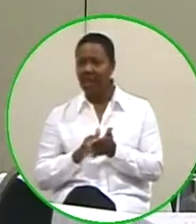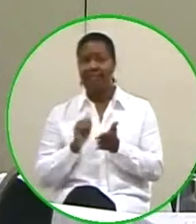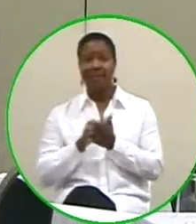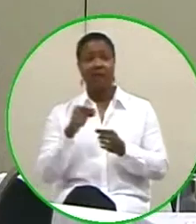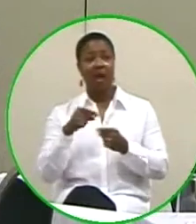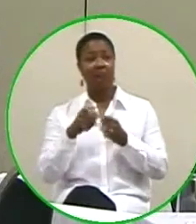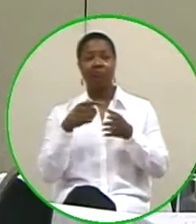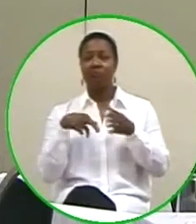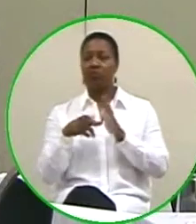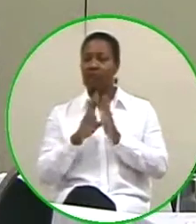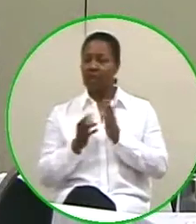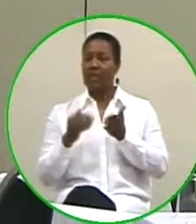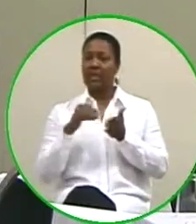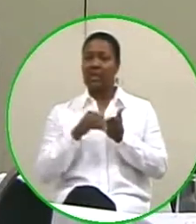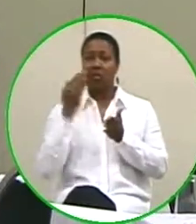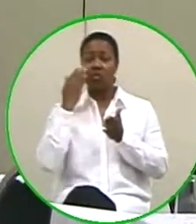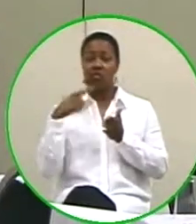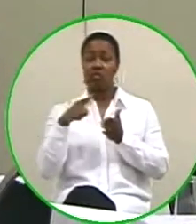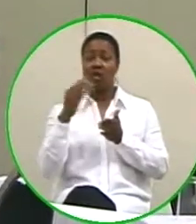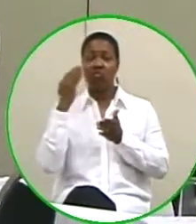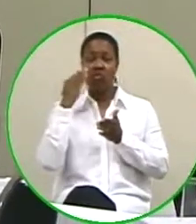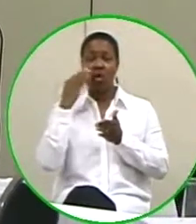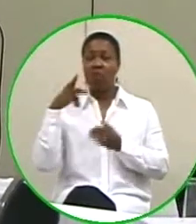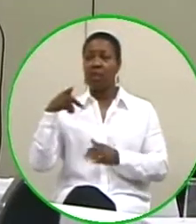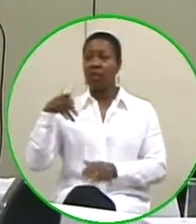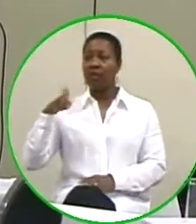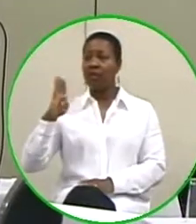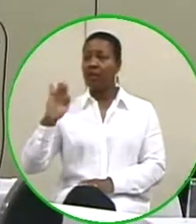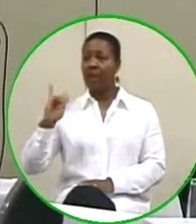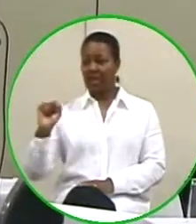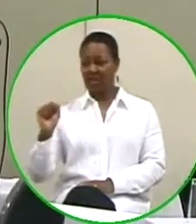back through this. I know many of you are very familiar with PBIS.